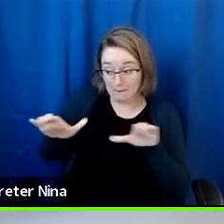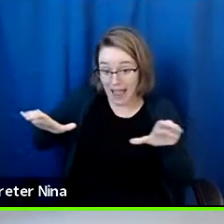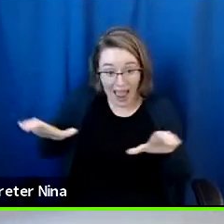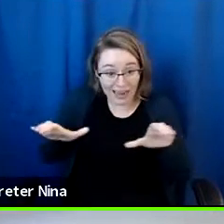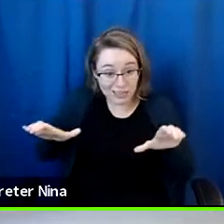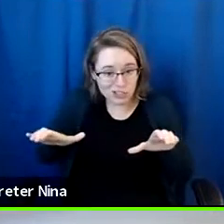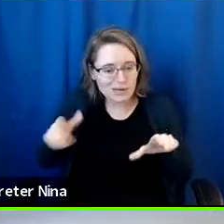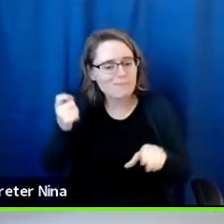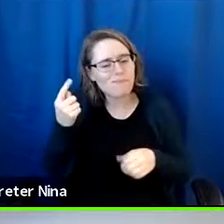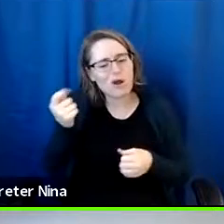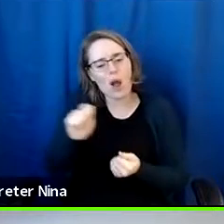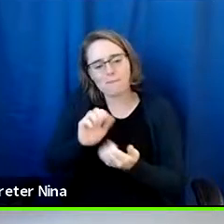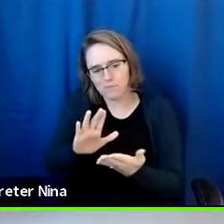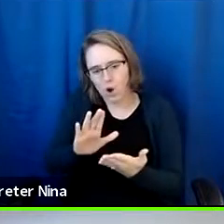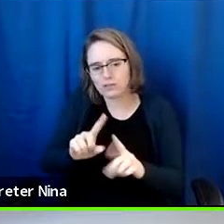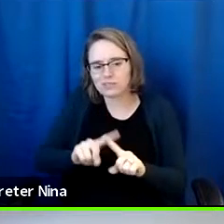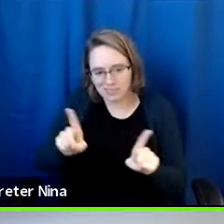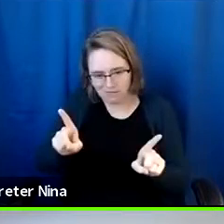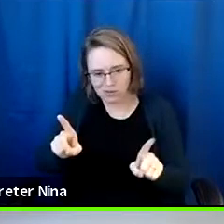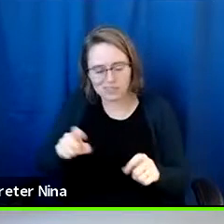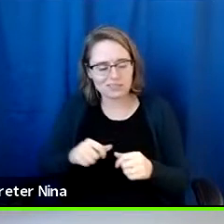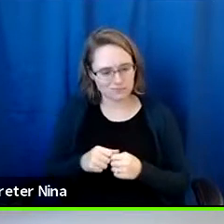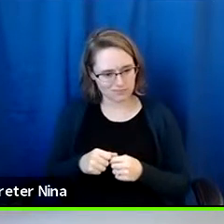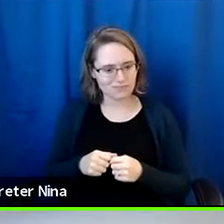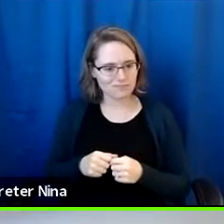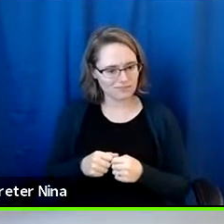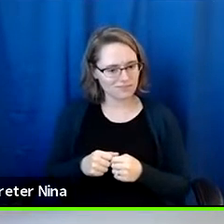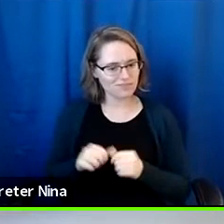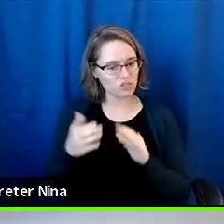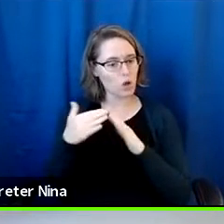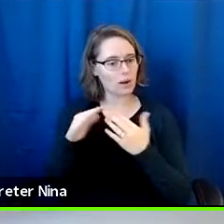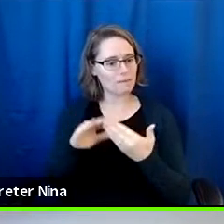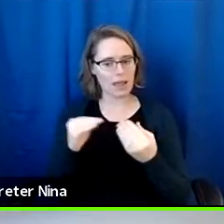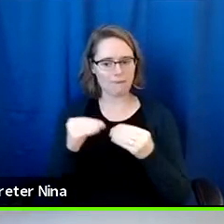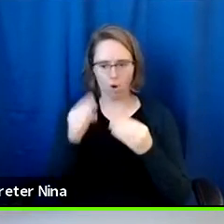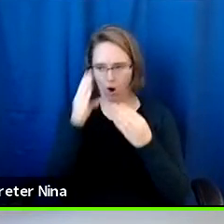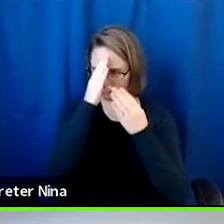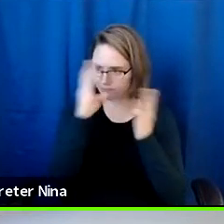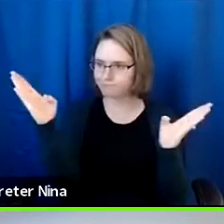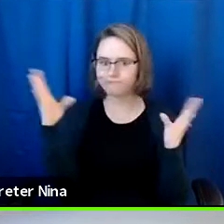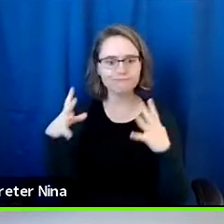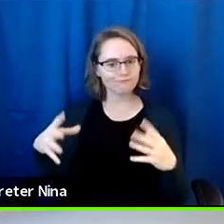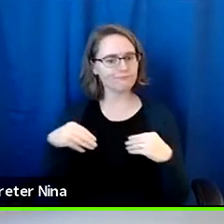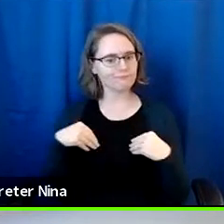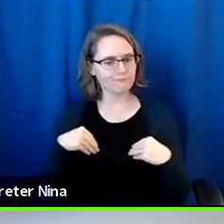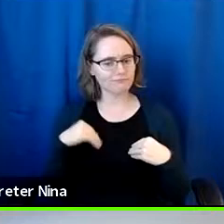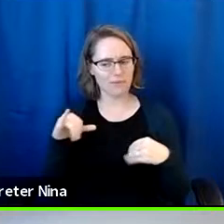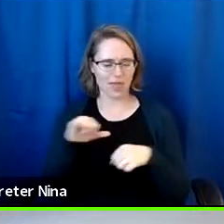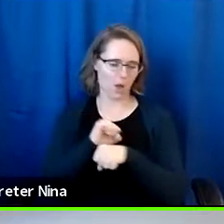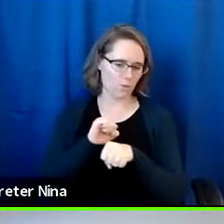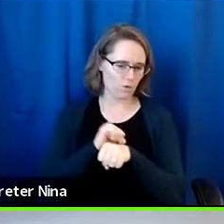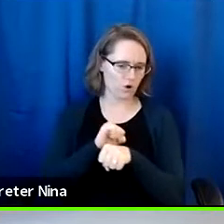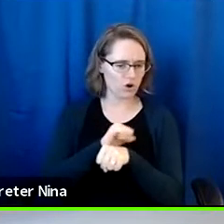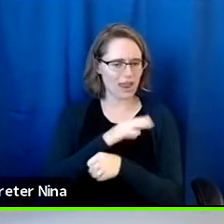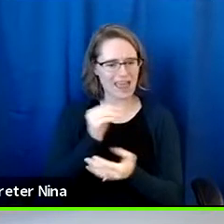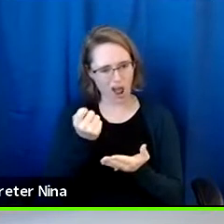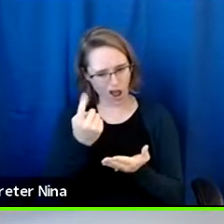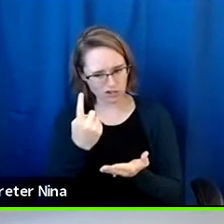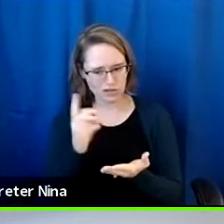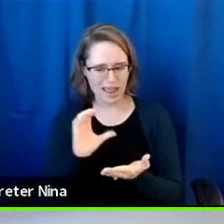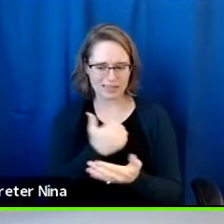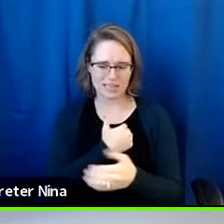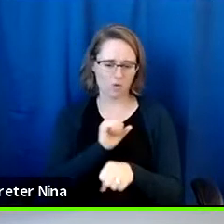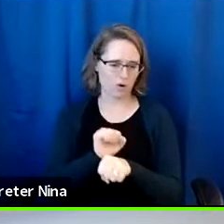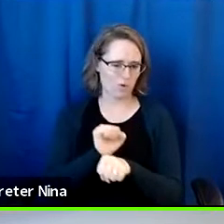approach the work a little bit differently so that the community is open to the work and understanding of the work that we're trying